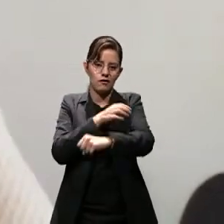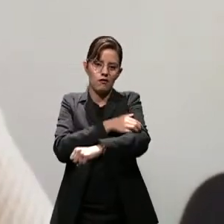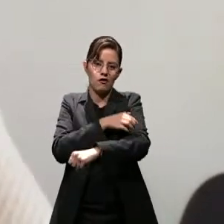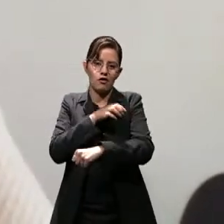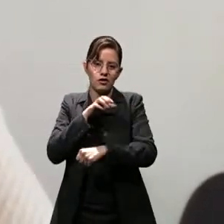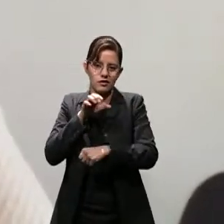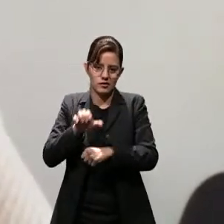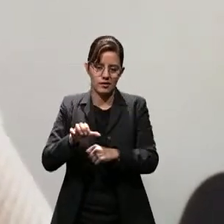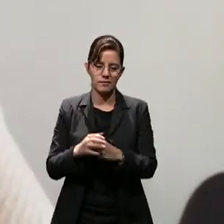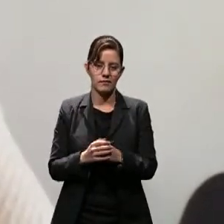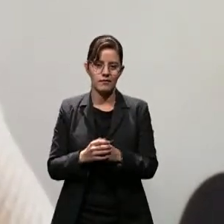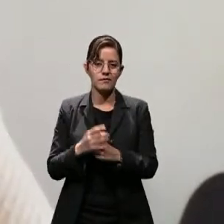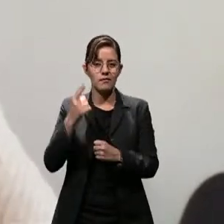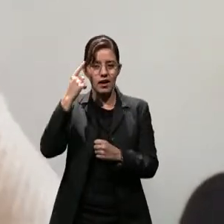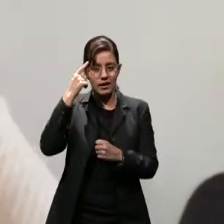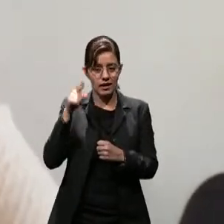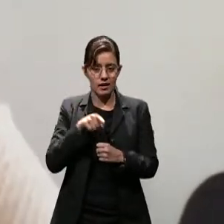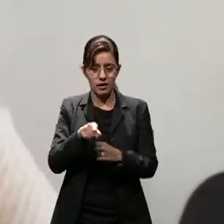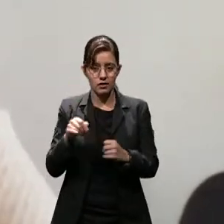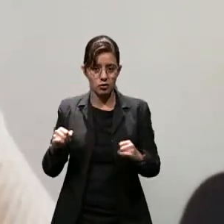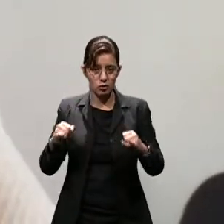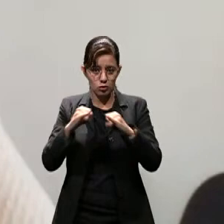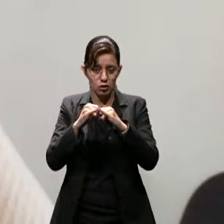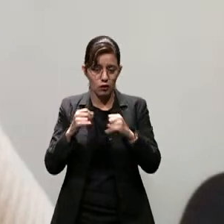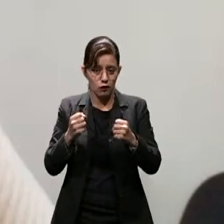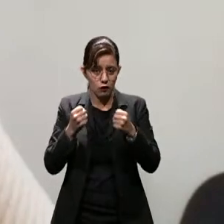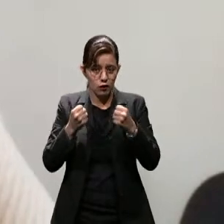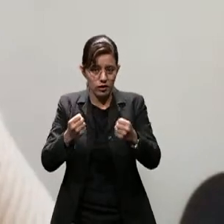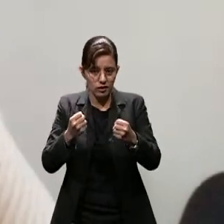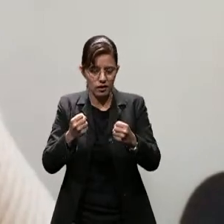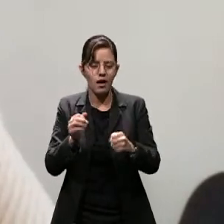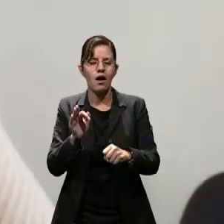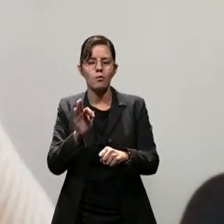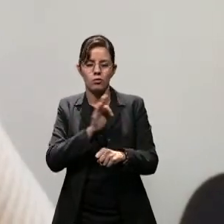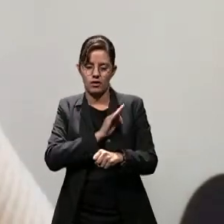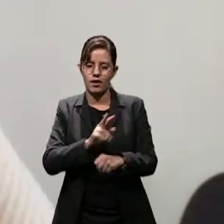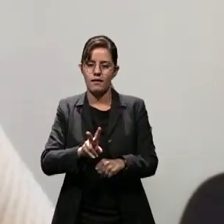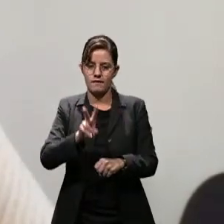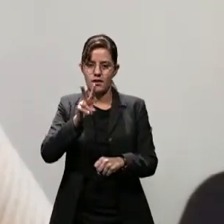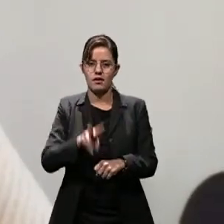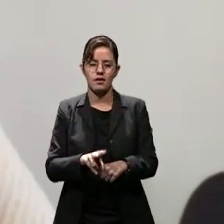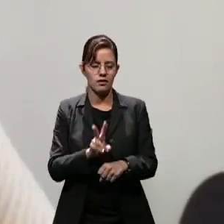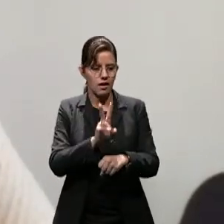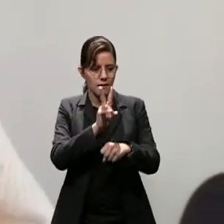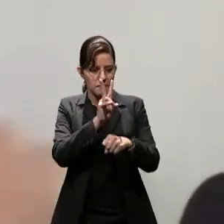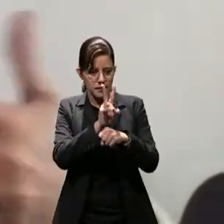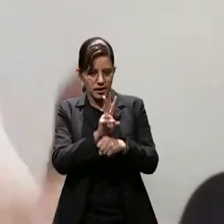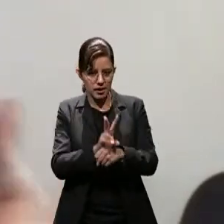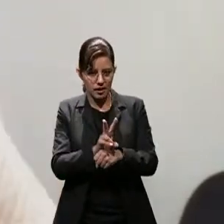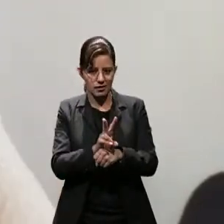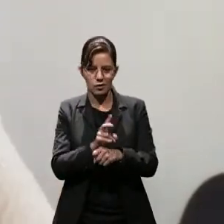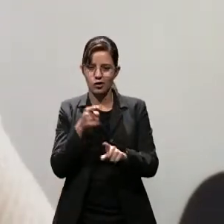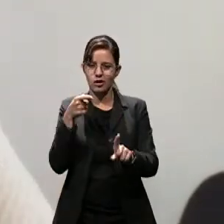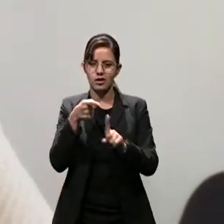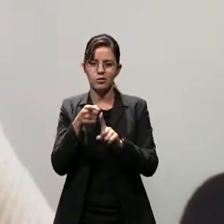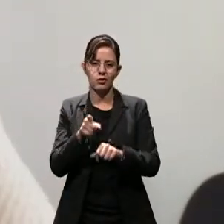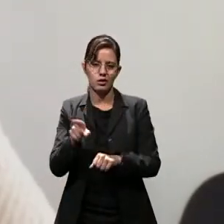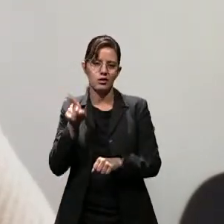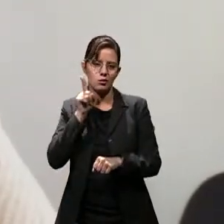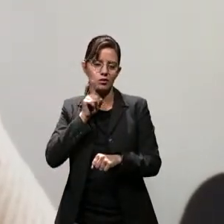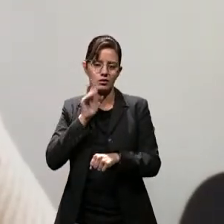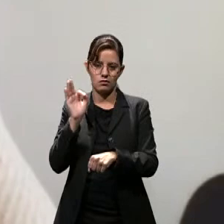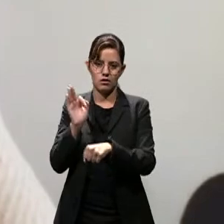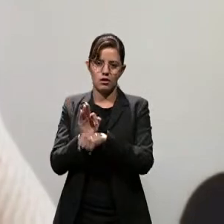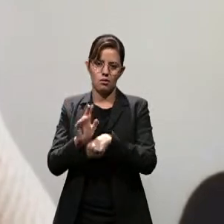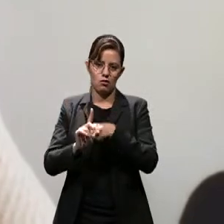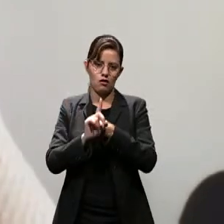institutions and their capacities in order for them to be effective to protect women and to